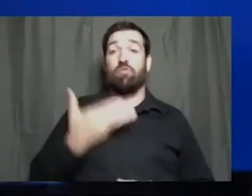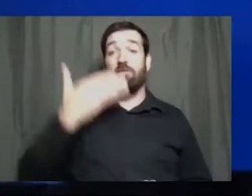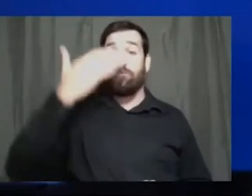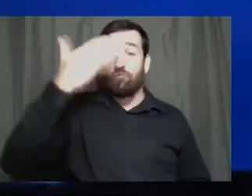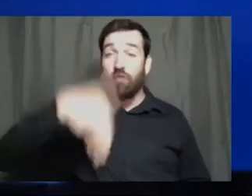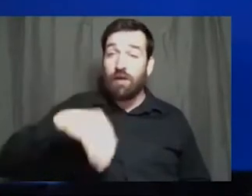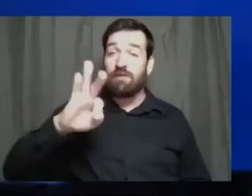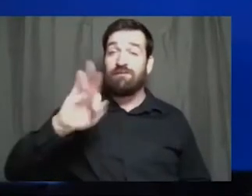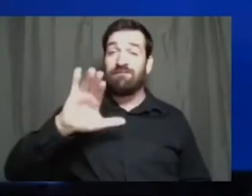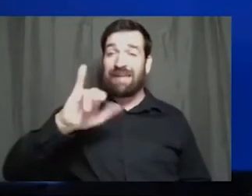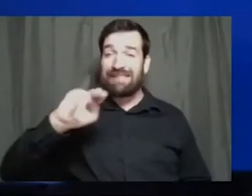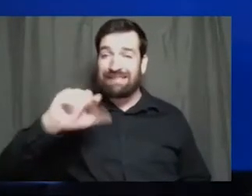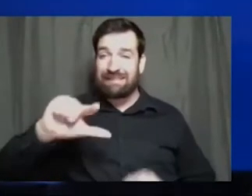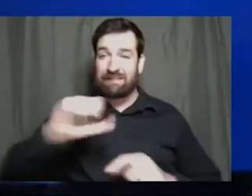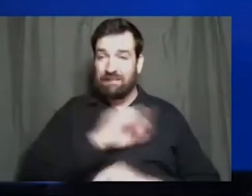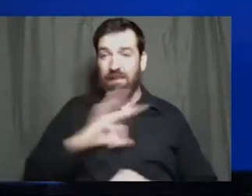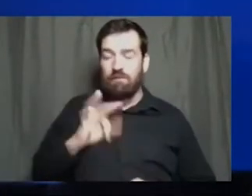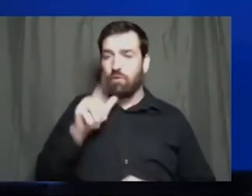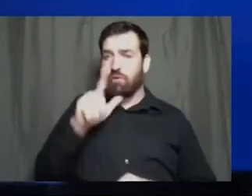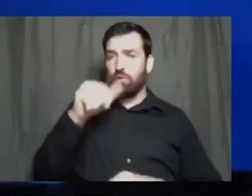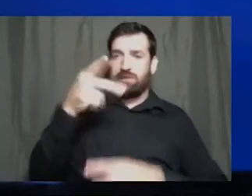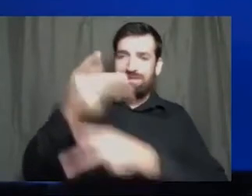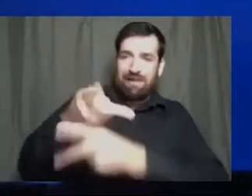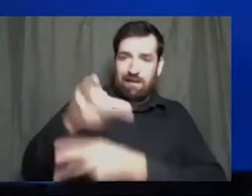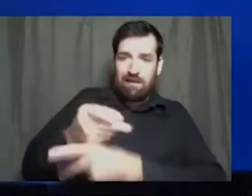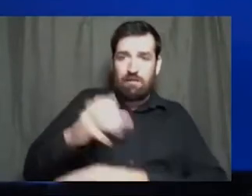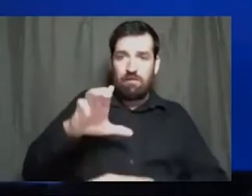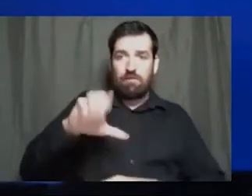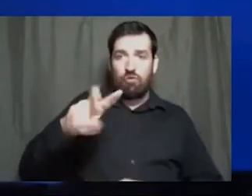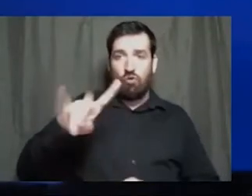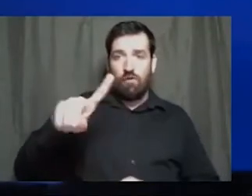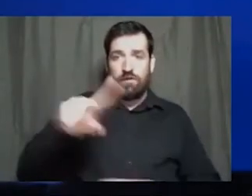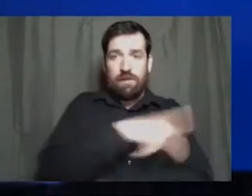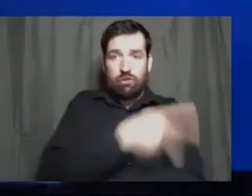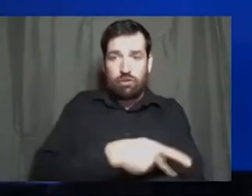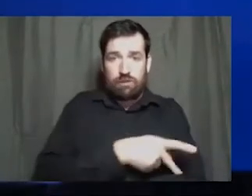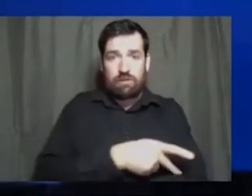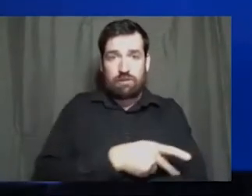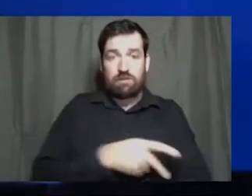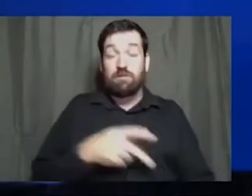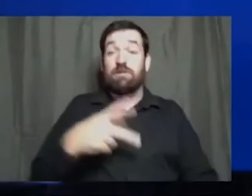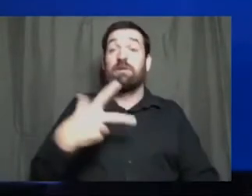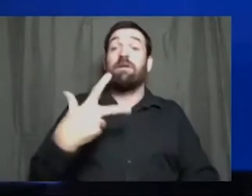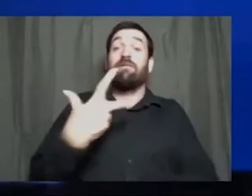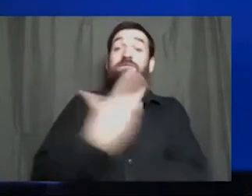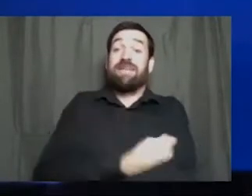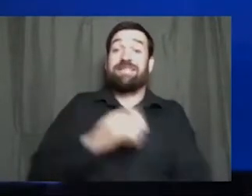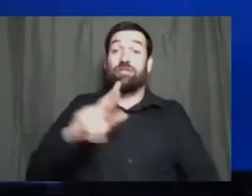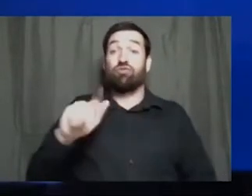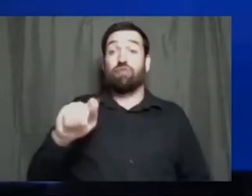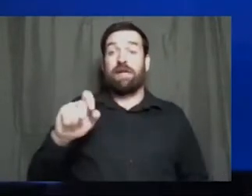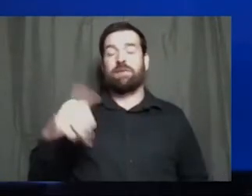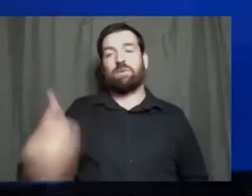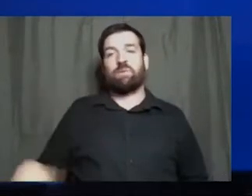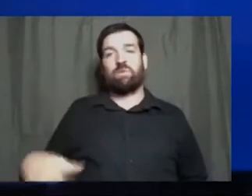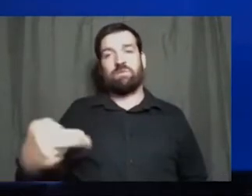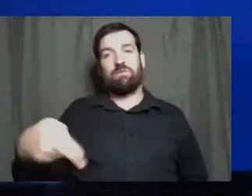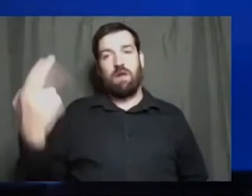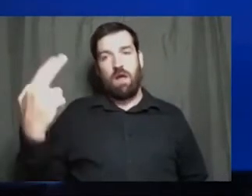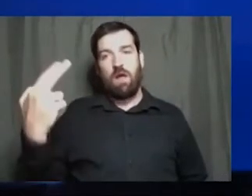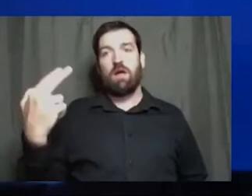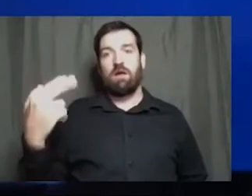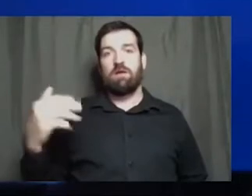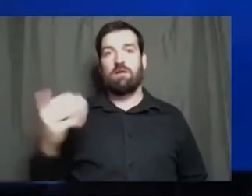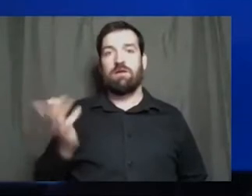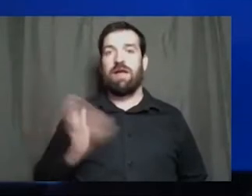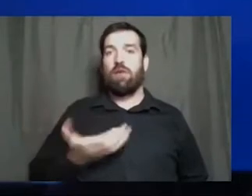are directly taking care of COVID patients, that the vaccination rate is very high already. I mean, our residents are around that